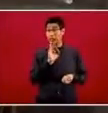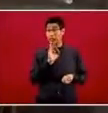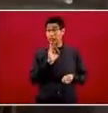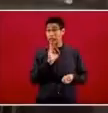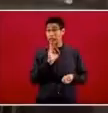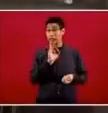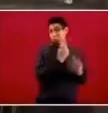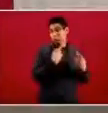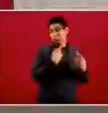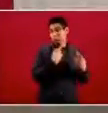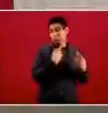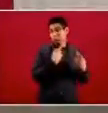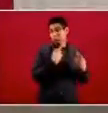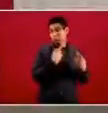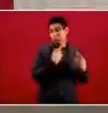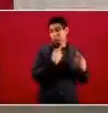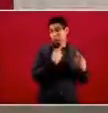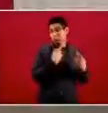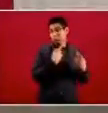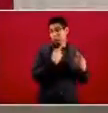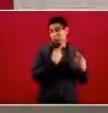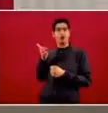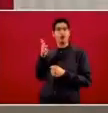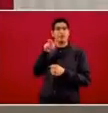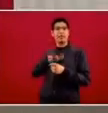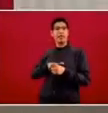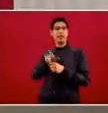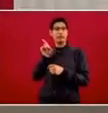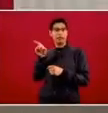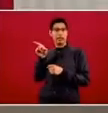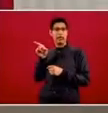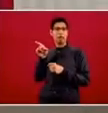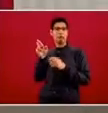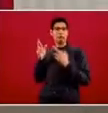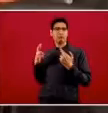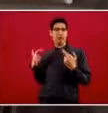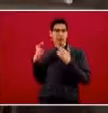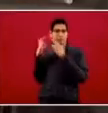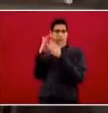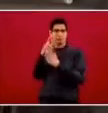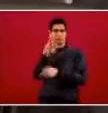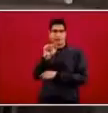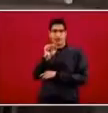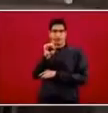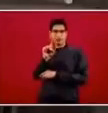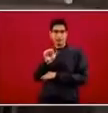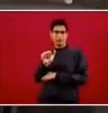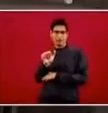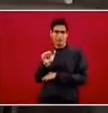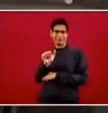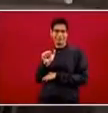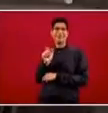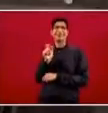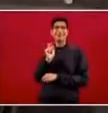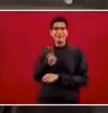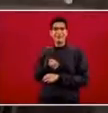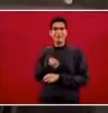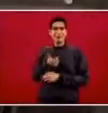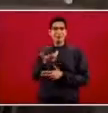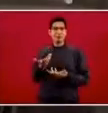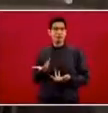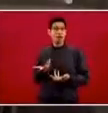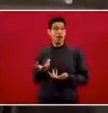So can you be more specific at about these cases? How many cases specifically in